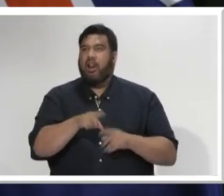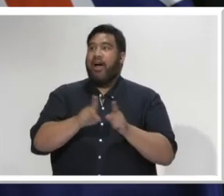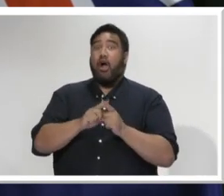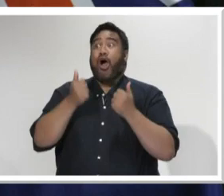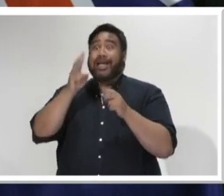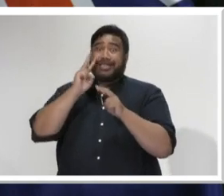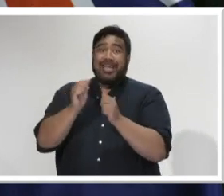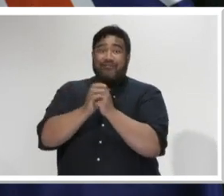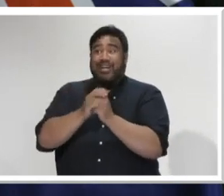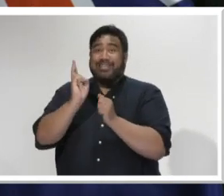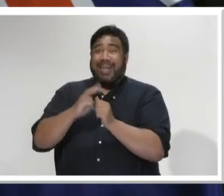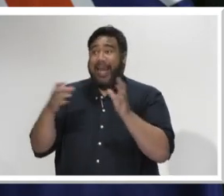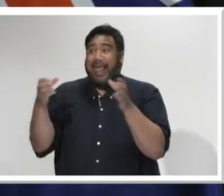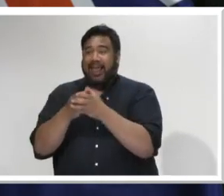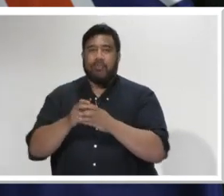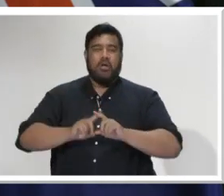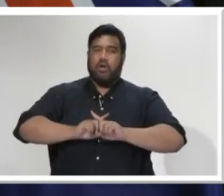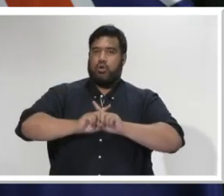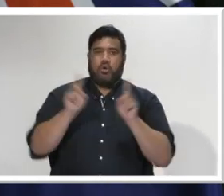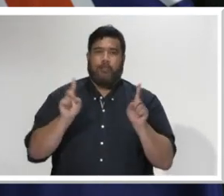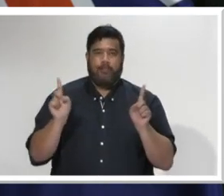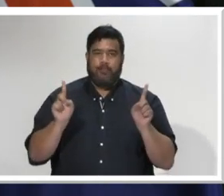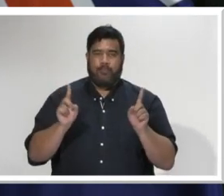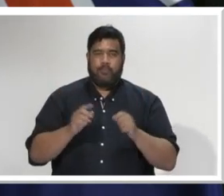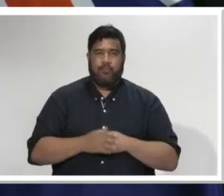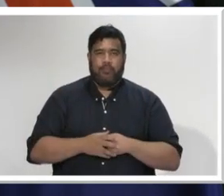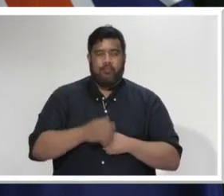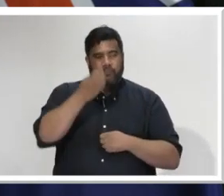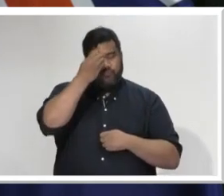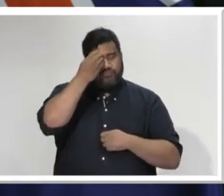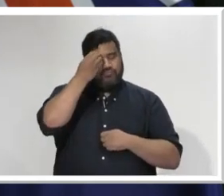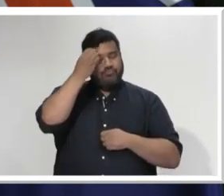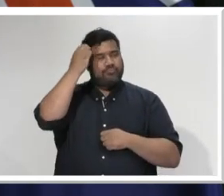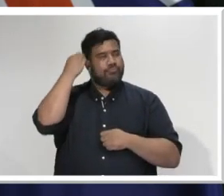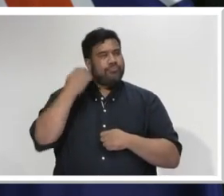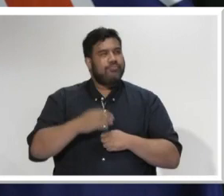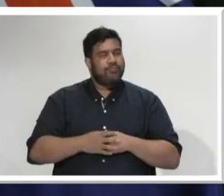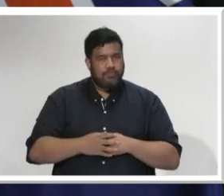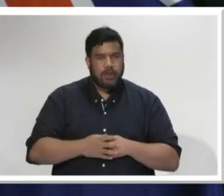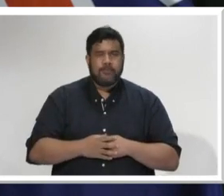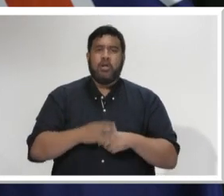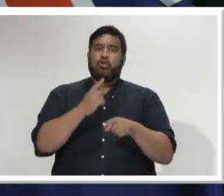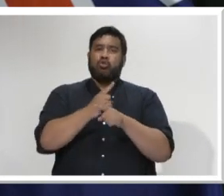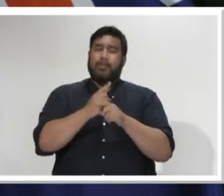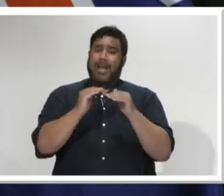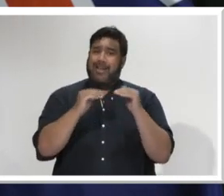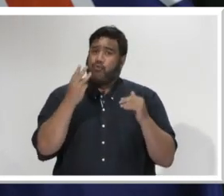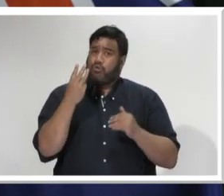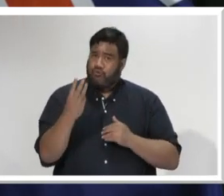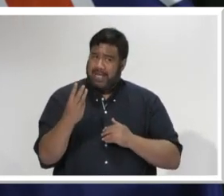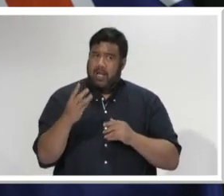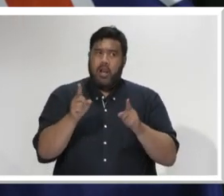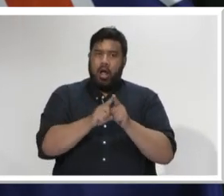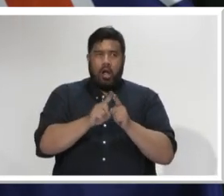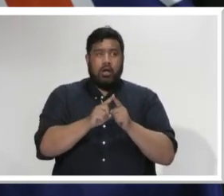your long-lost swimming buddies. At level 3, the principle of reducing contacts remains, so